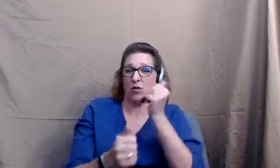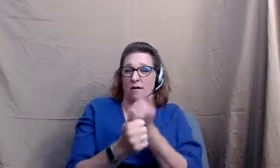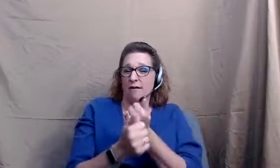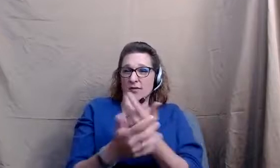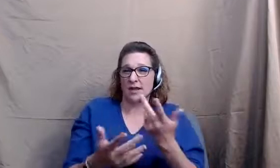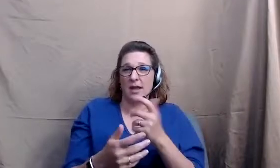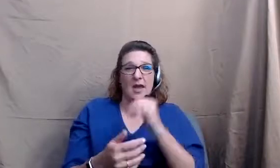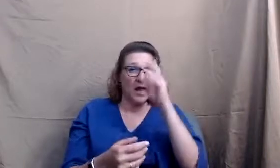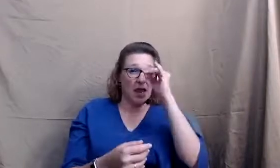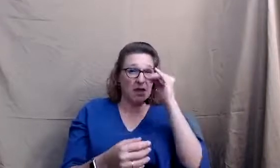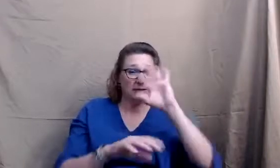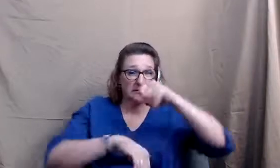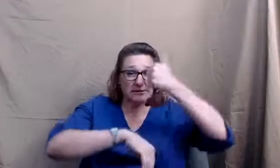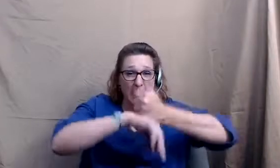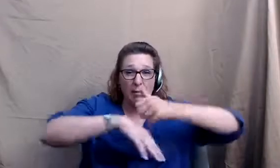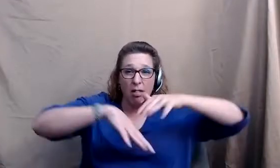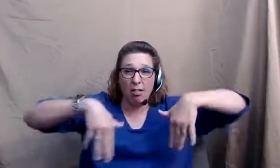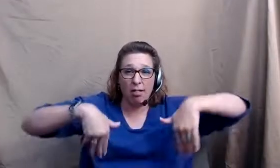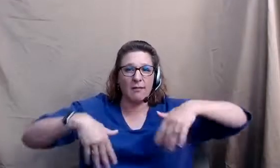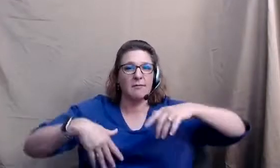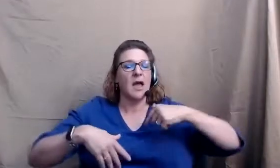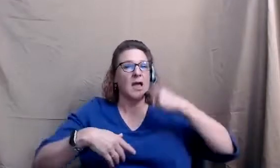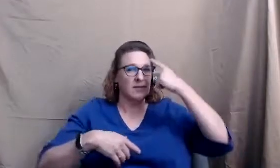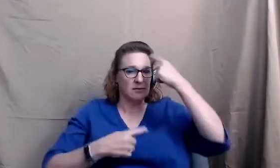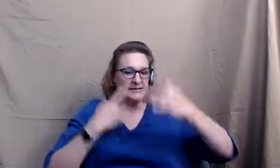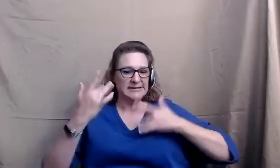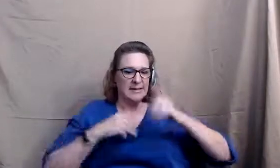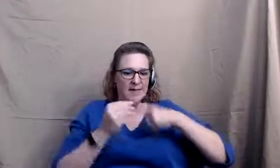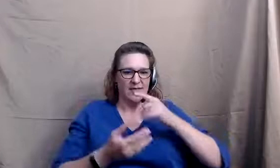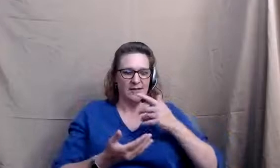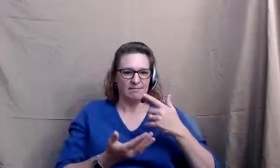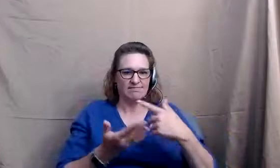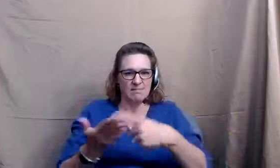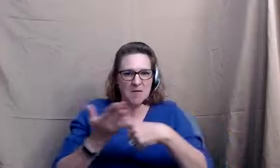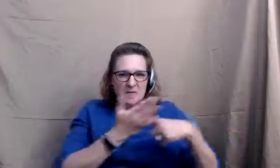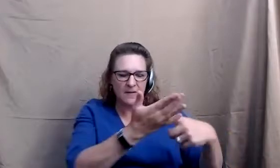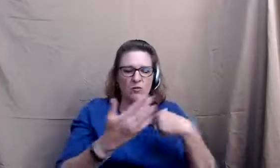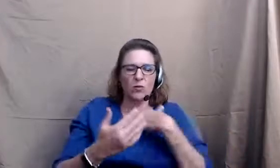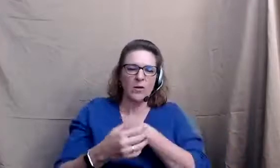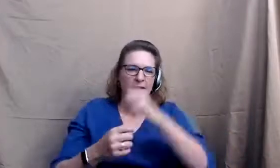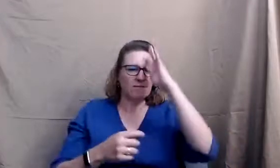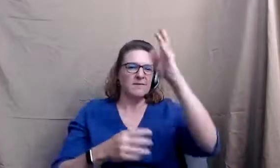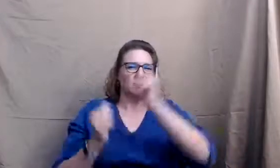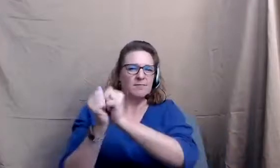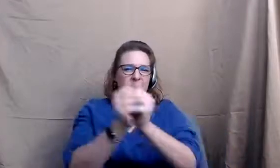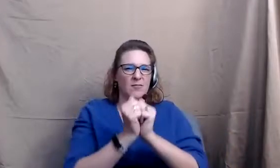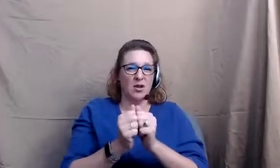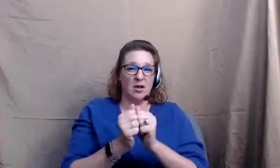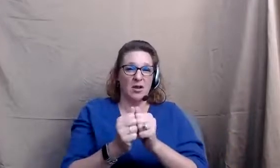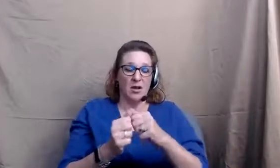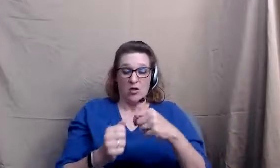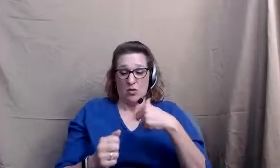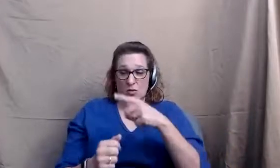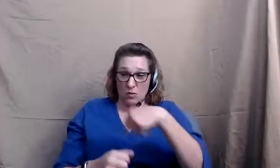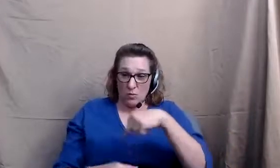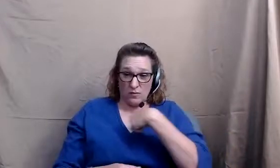yet. And I think part of what's exciting about these conversations is that we all get to invent it together. That for those of us who are interested in thinking